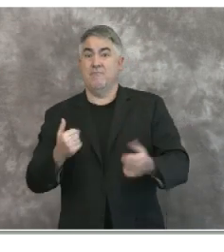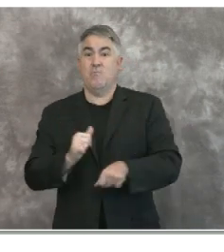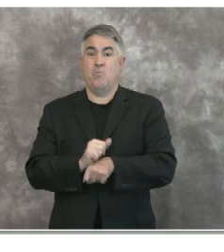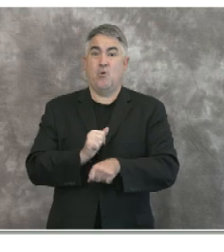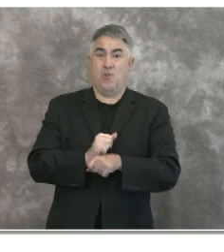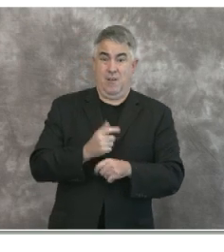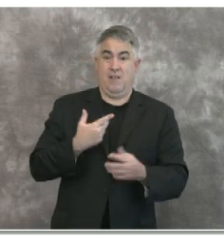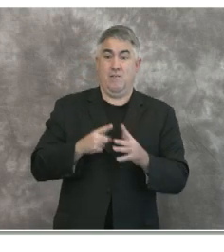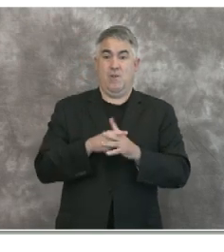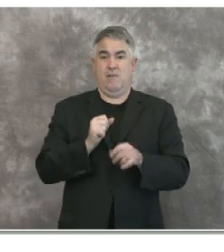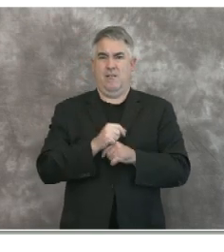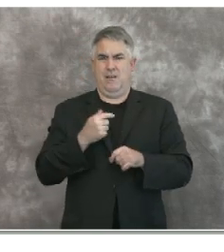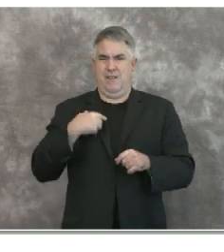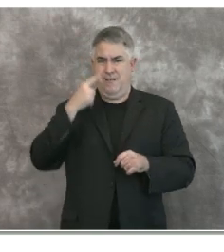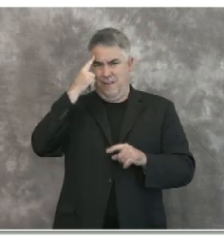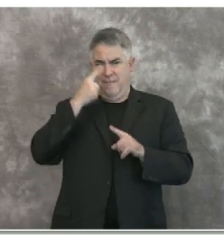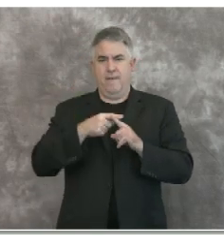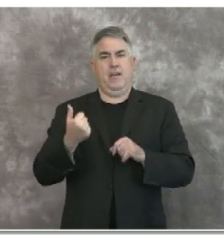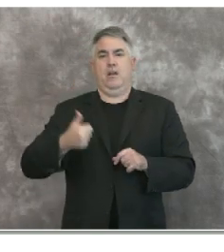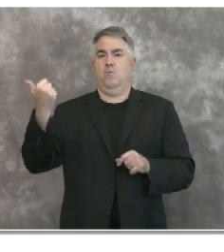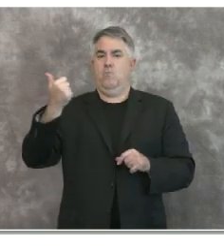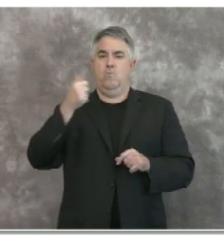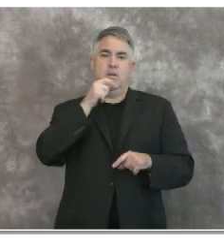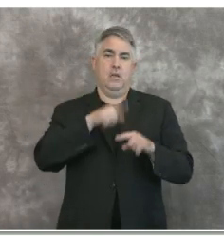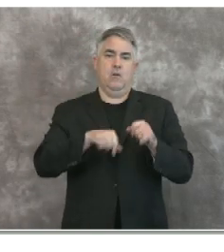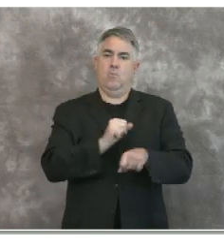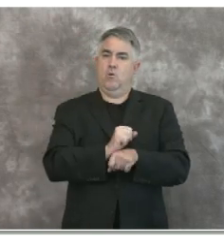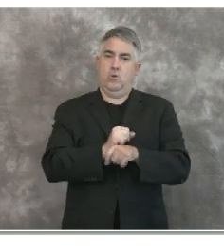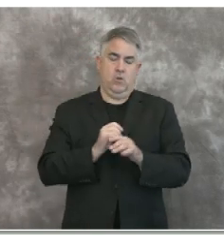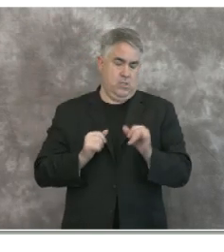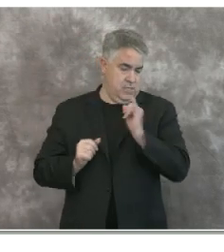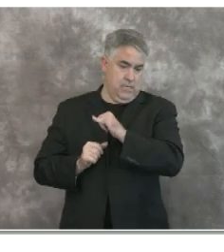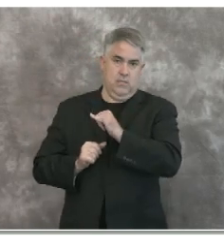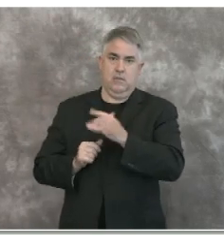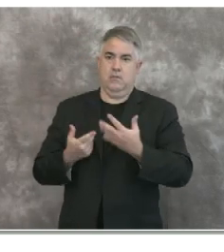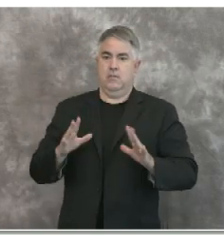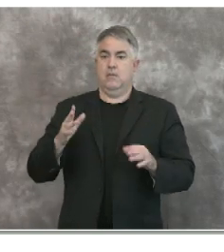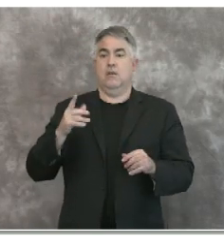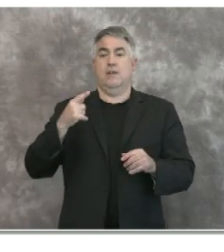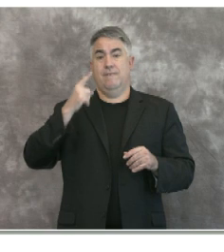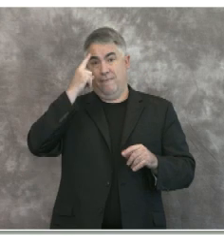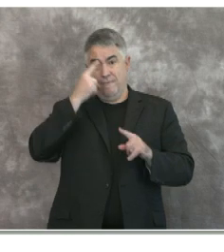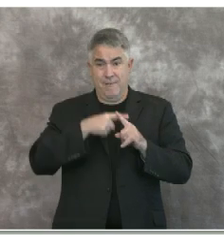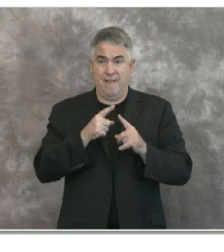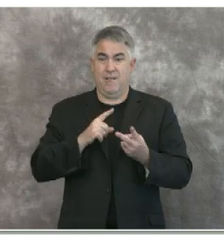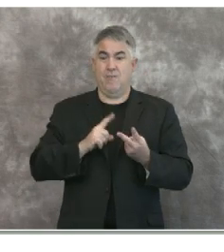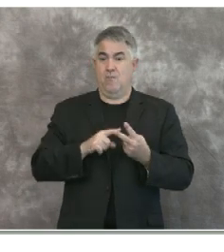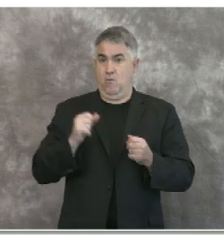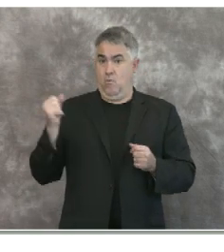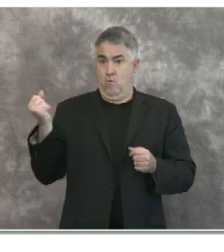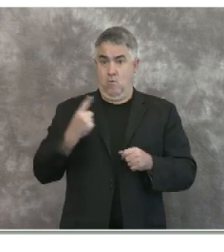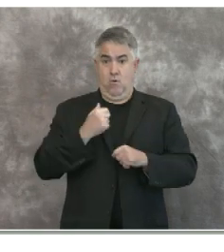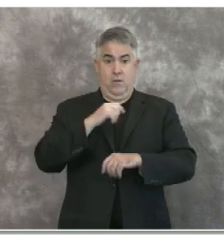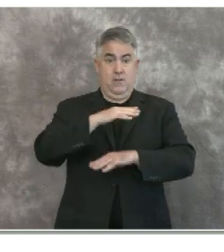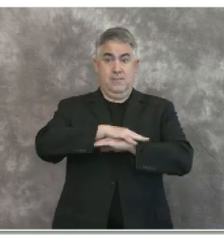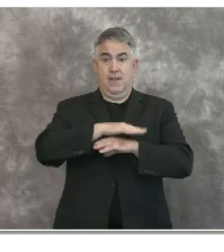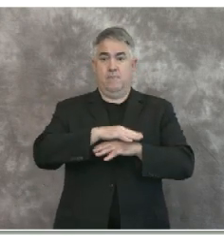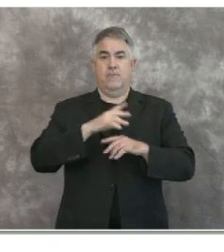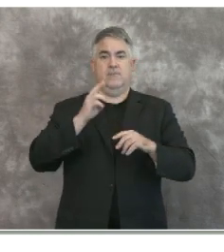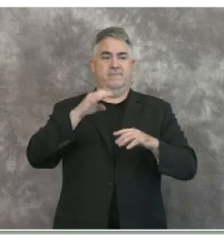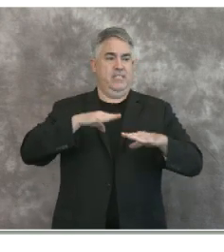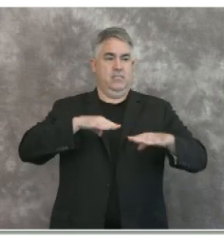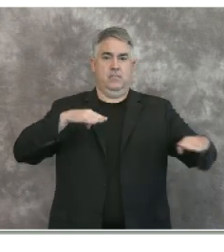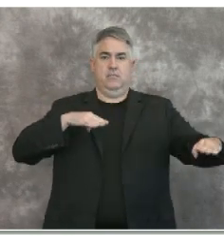whether that be any of the symptoms you have or that be a fever when you show up. All tables in restaurants will be 6 feet